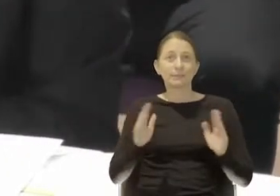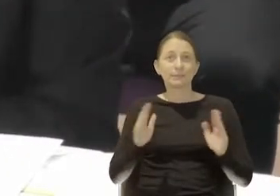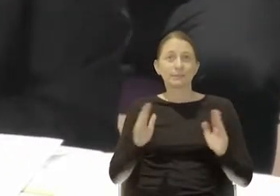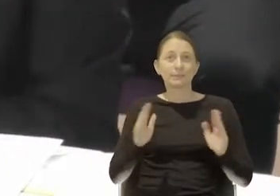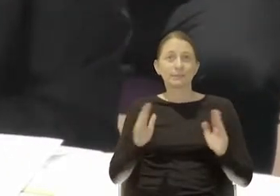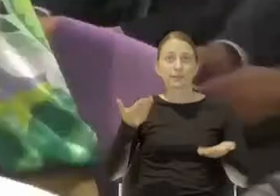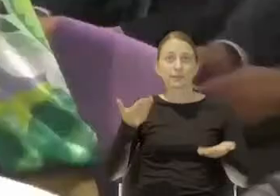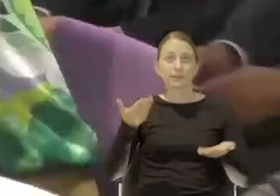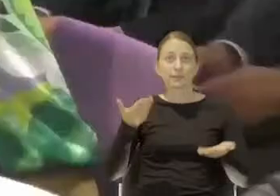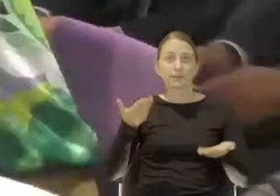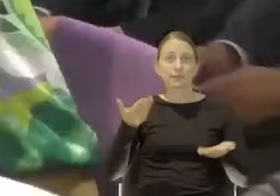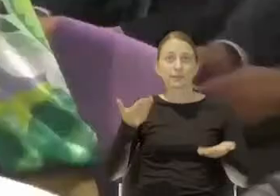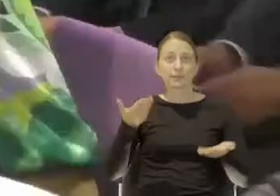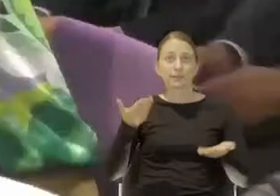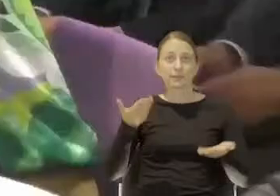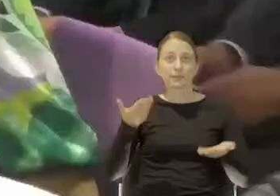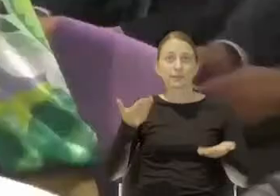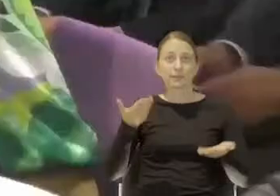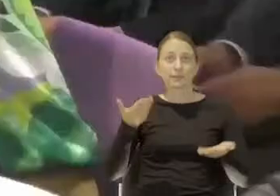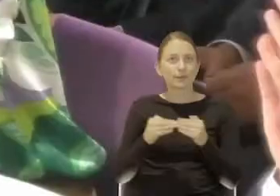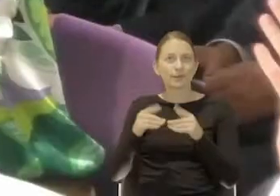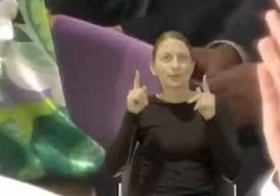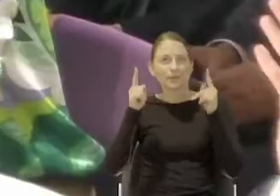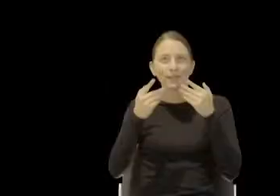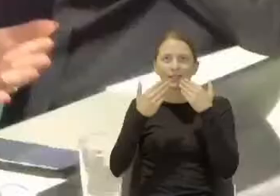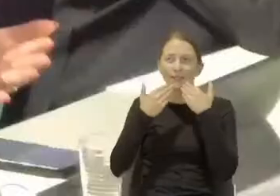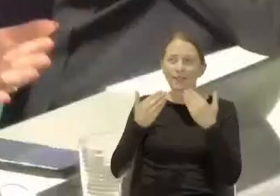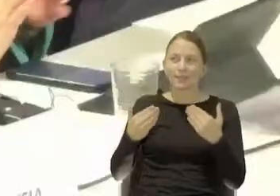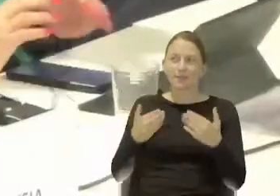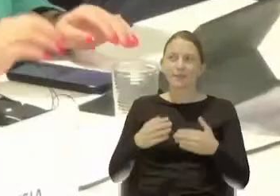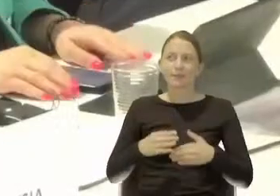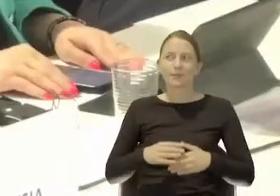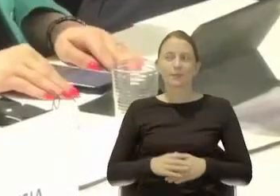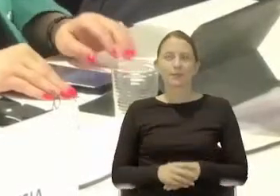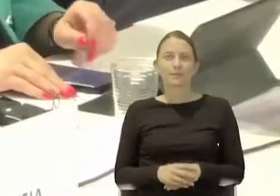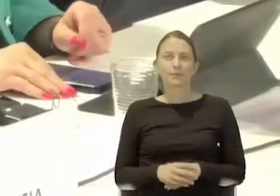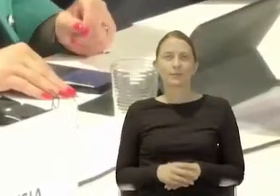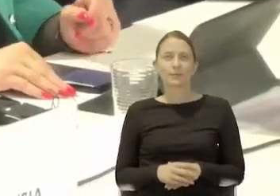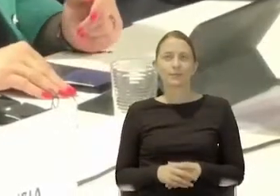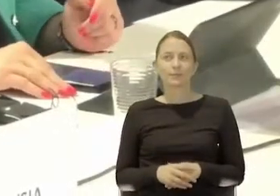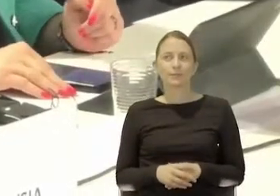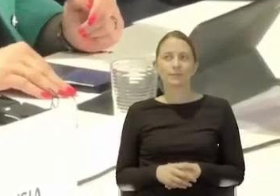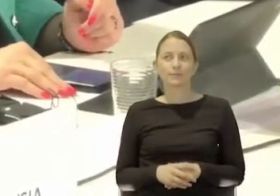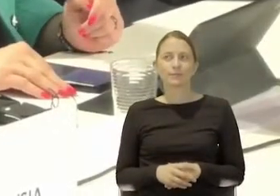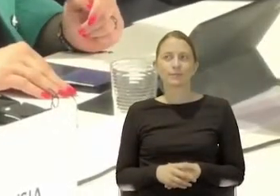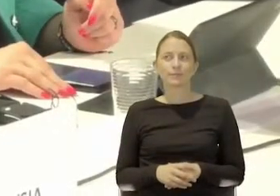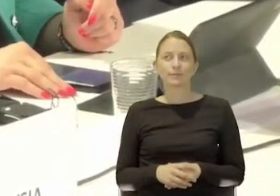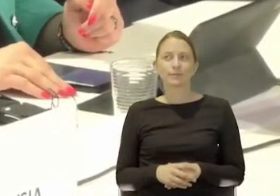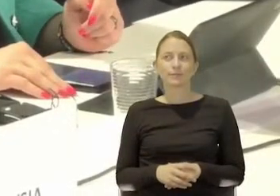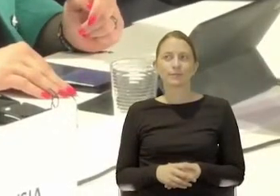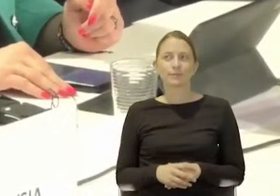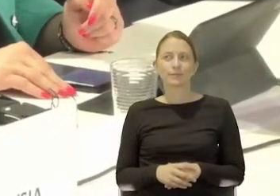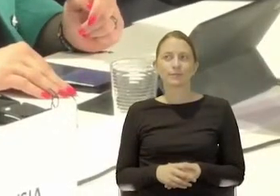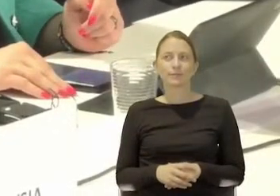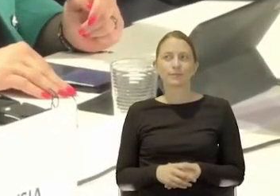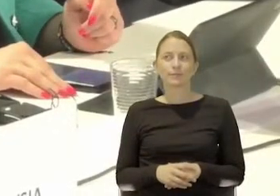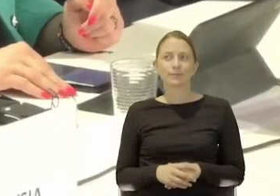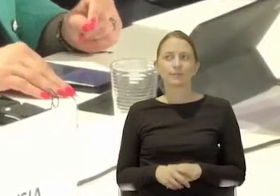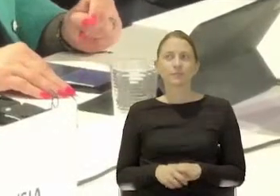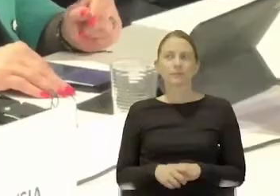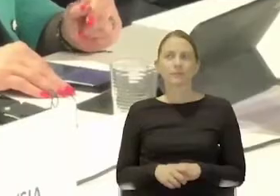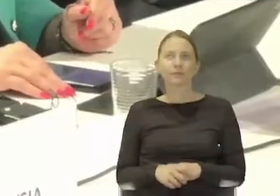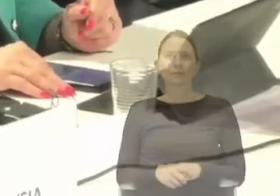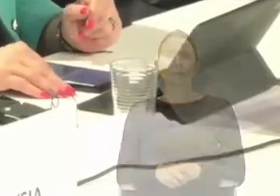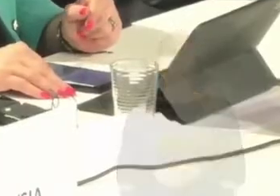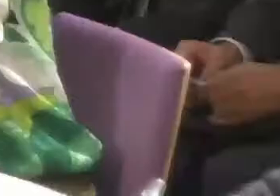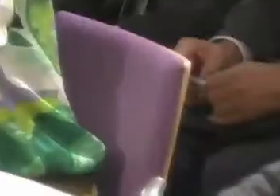to create equity. Thank you for your attention and have a nice day. Very much. I'd like to interrupt the flow